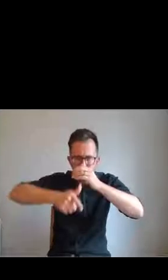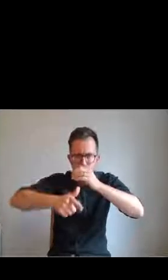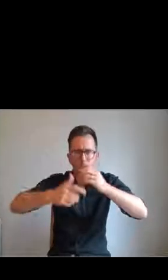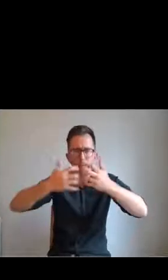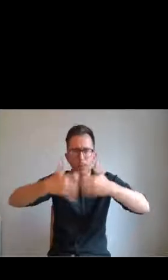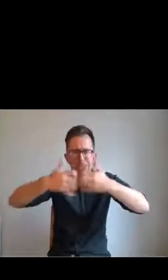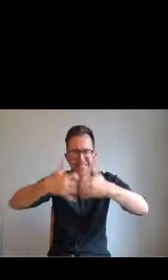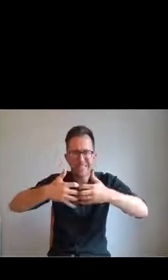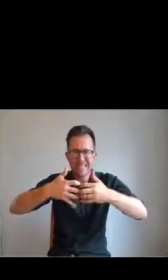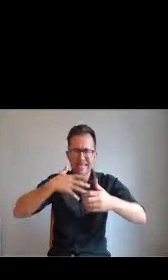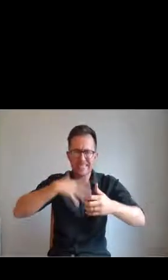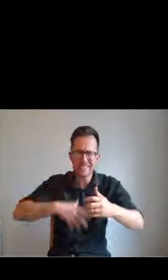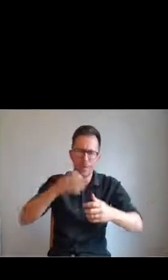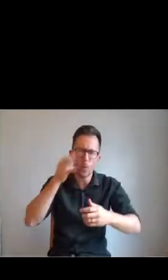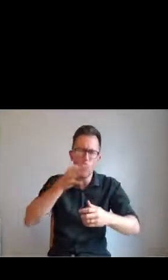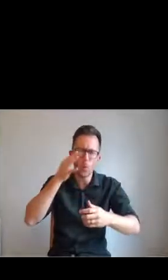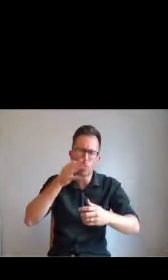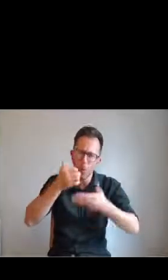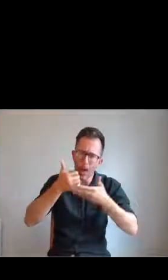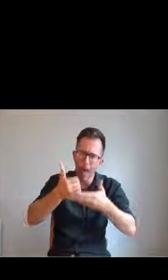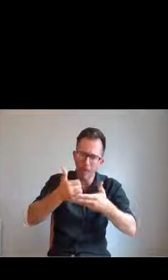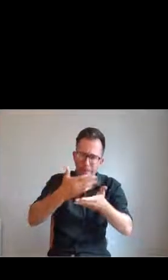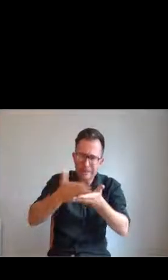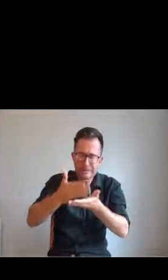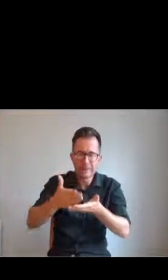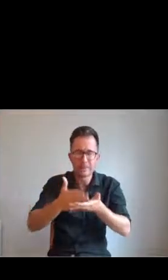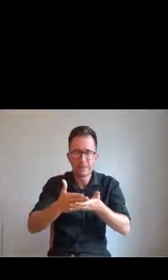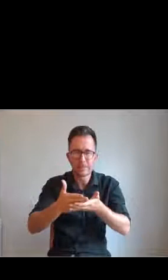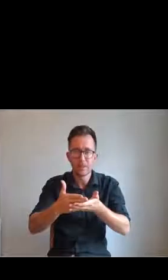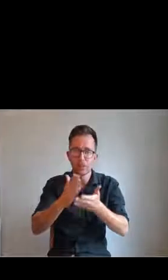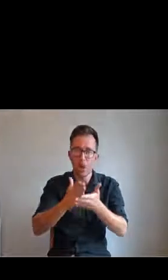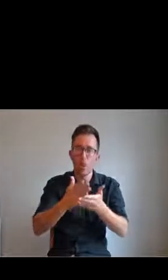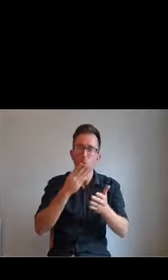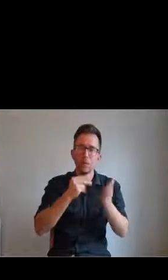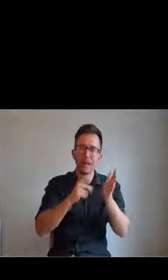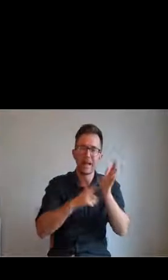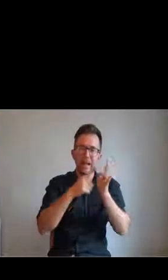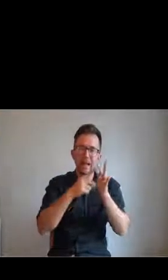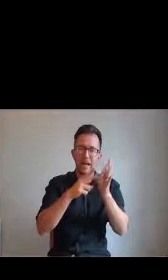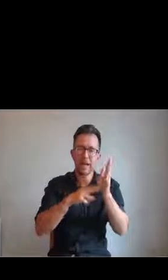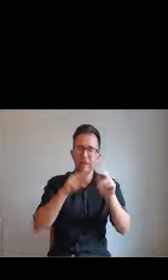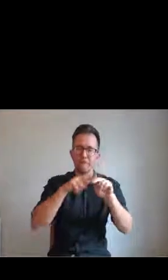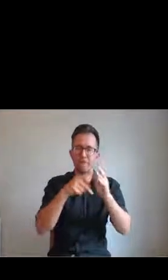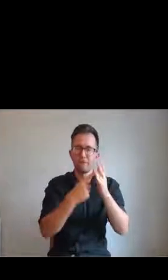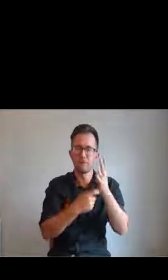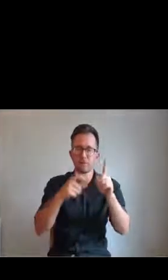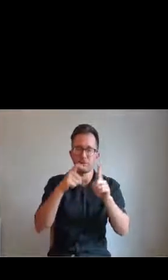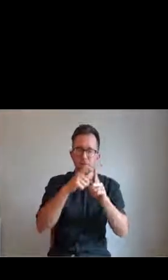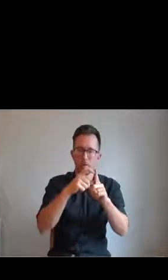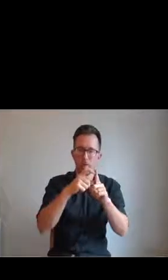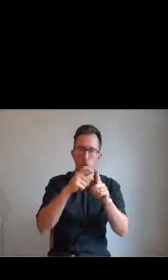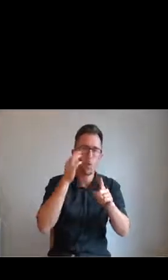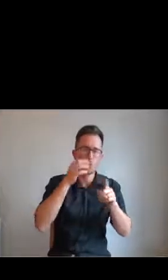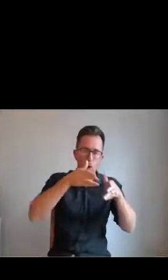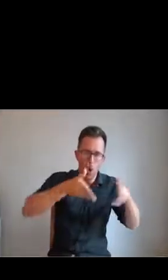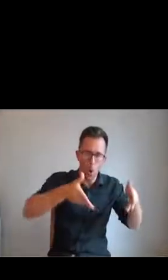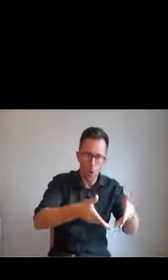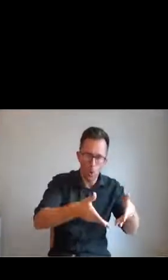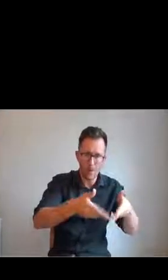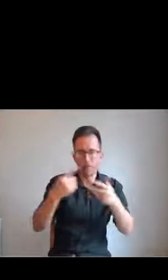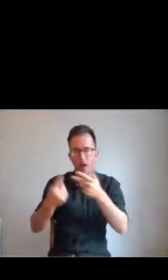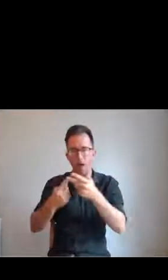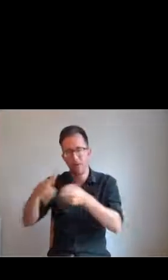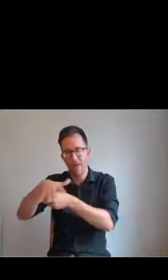routes to gain access to water using the Linford borehole as well as a local water main located near Fort Road and Gun